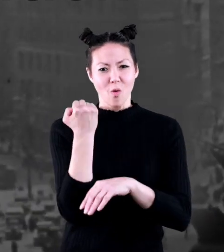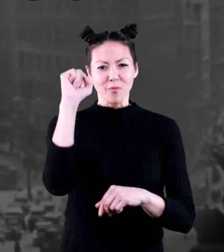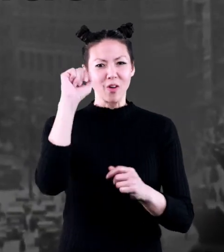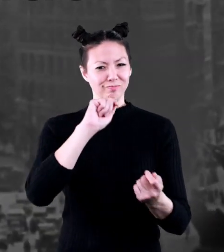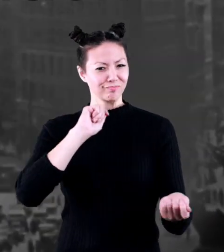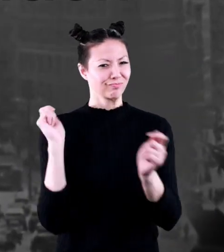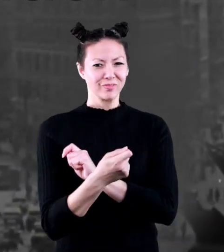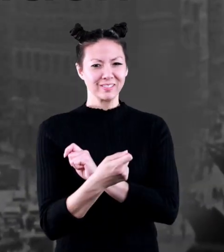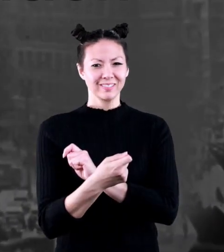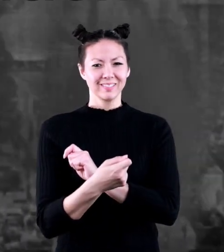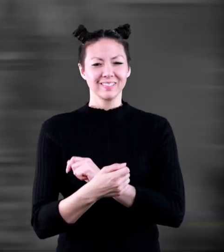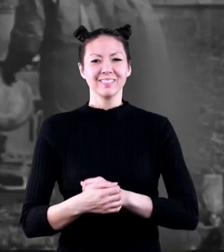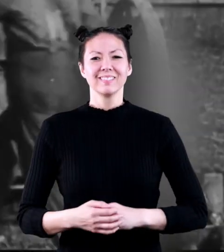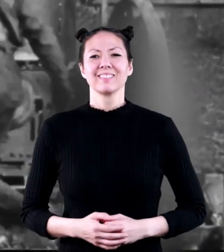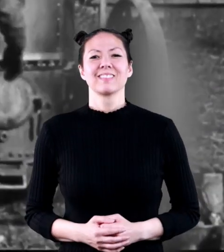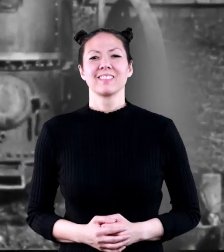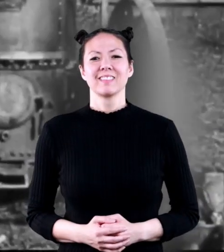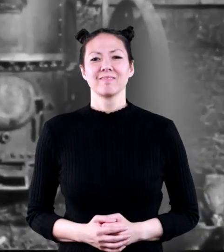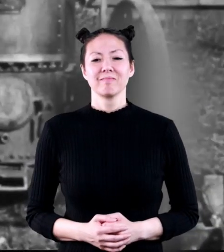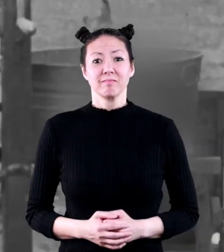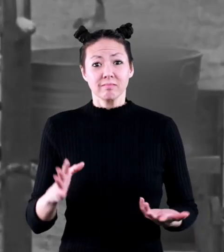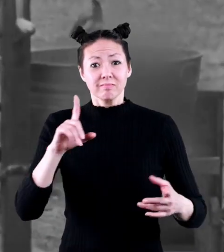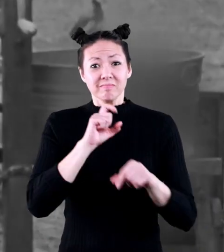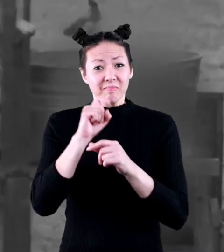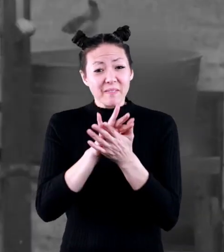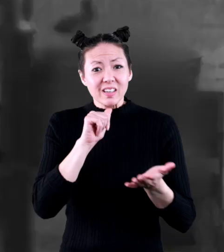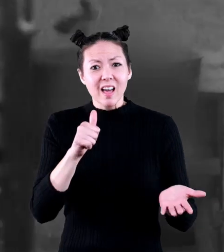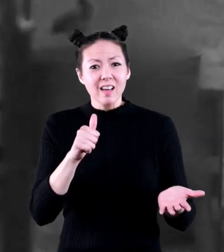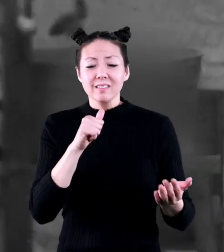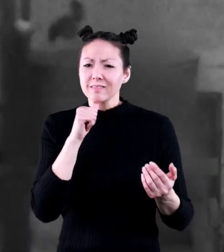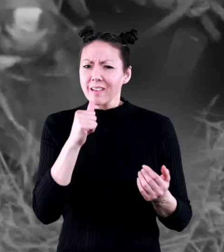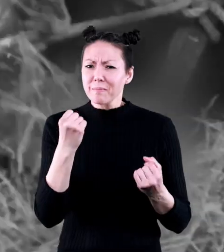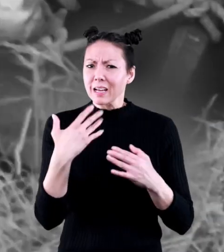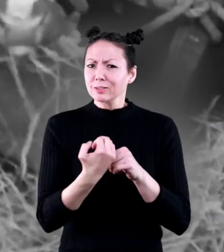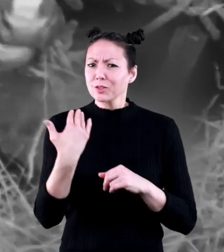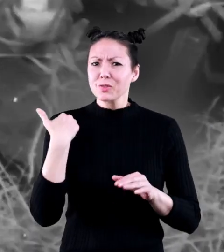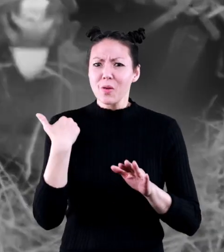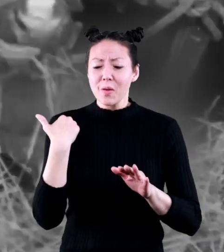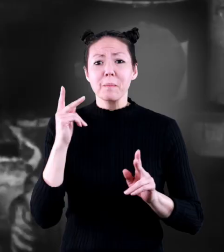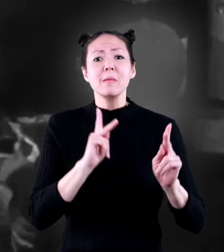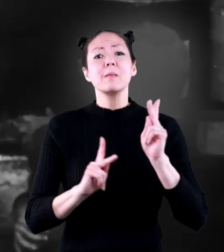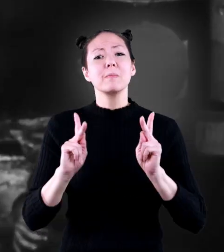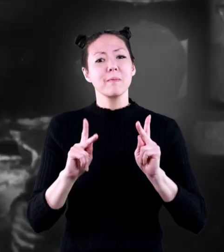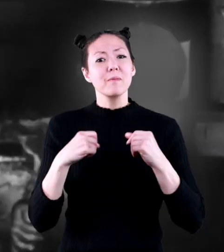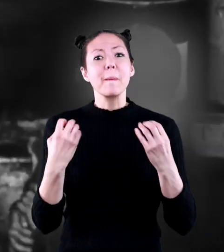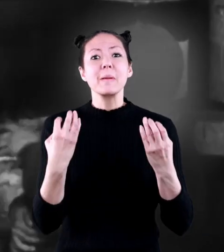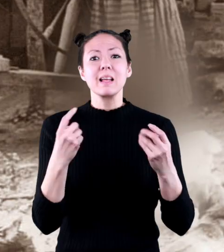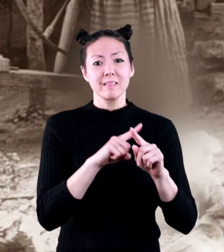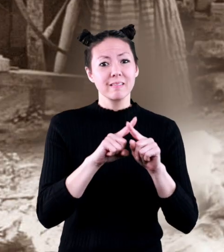Industrial Revolution. Believe it or not too many years ago, people provided most things for